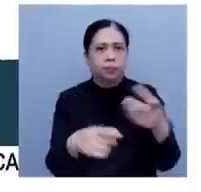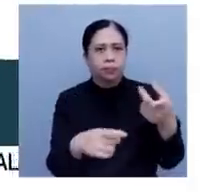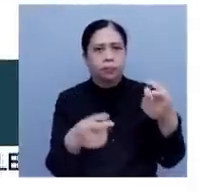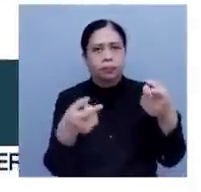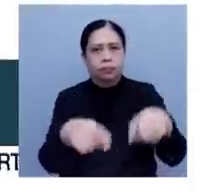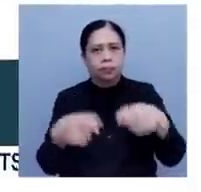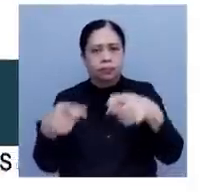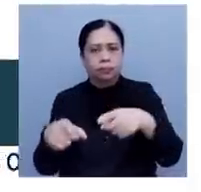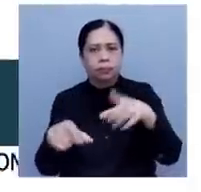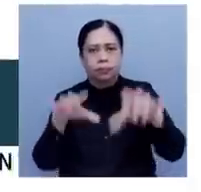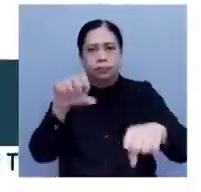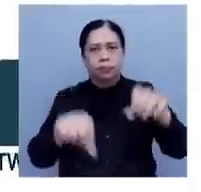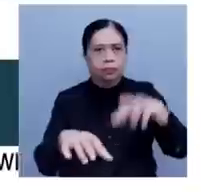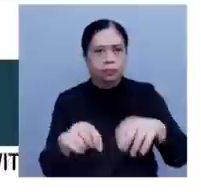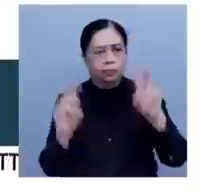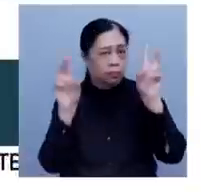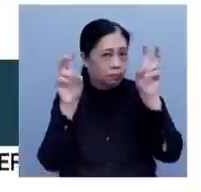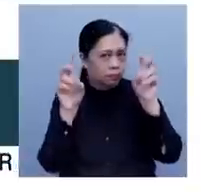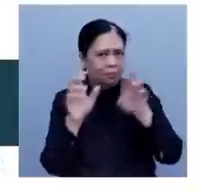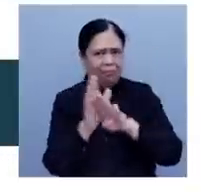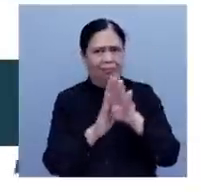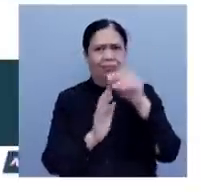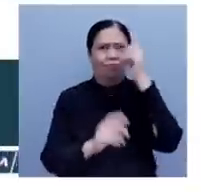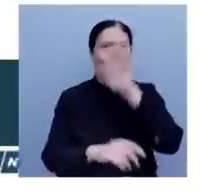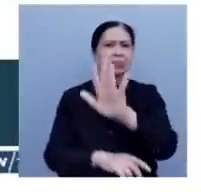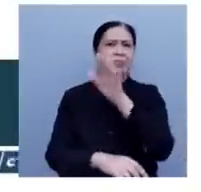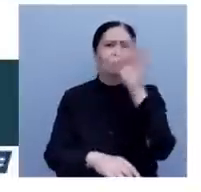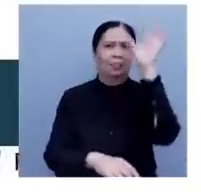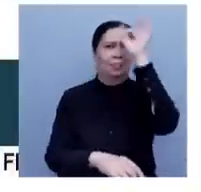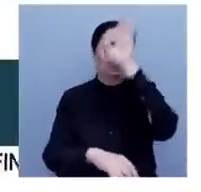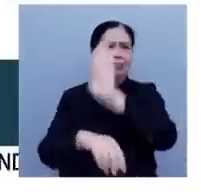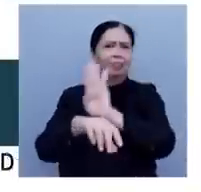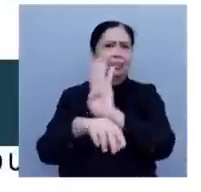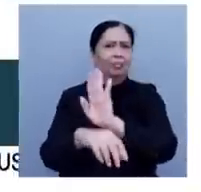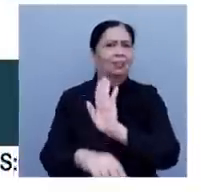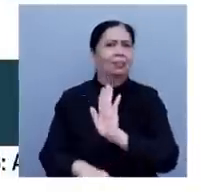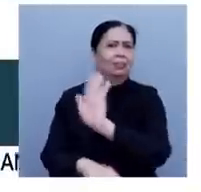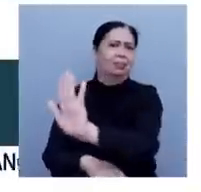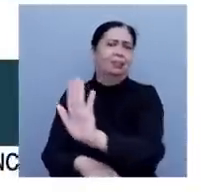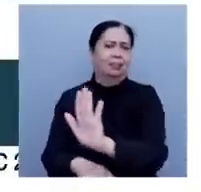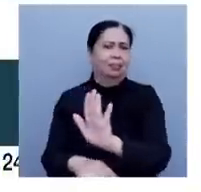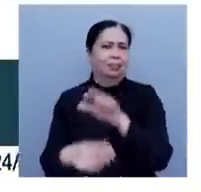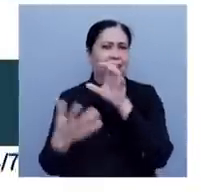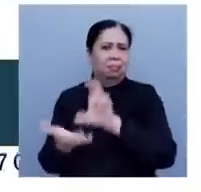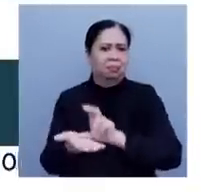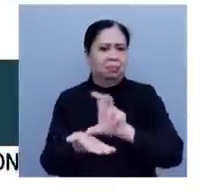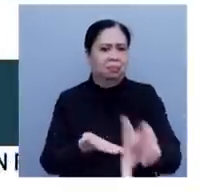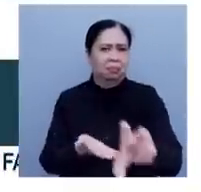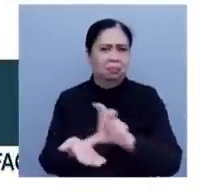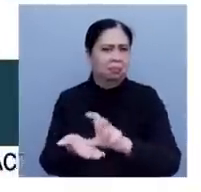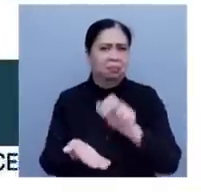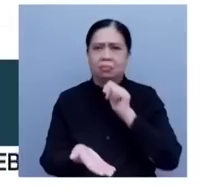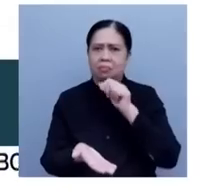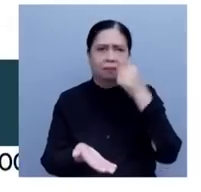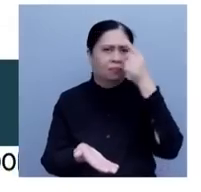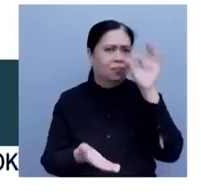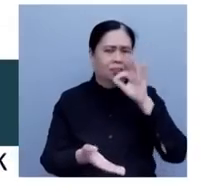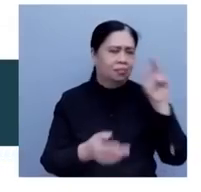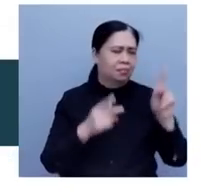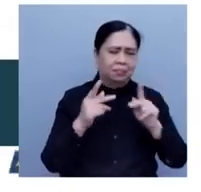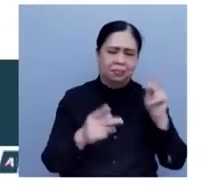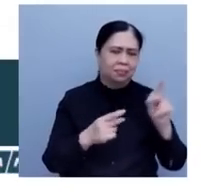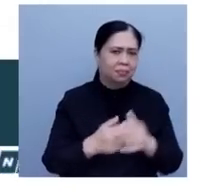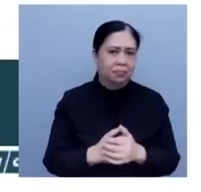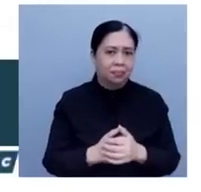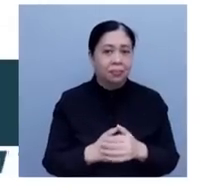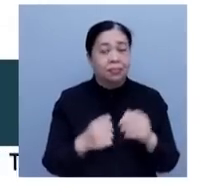project, so-called development for their businesses, development for their investments, but not for the Filipino people. Mm.